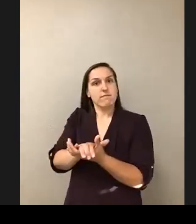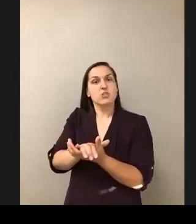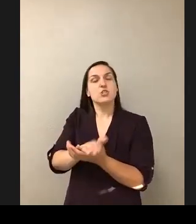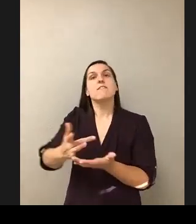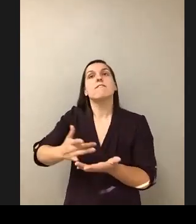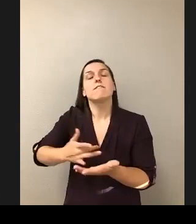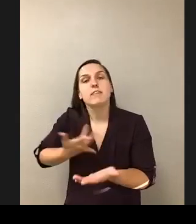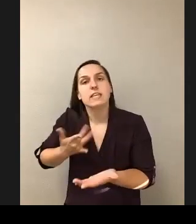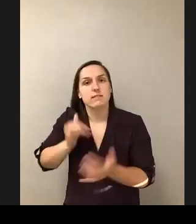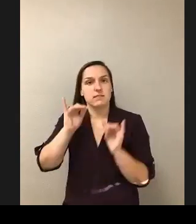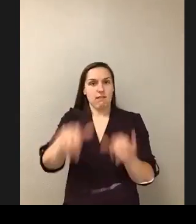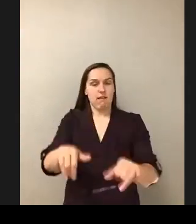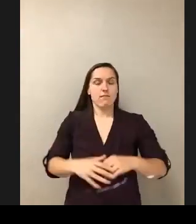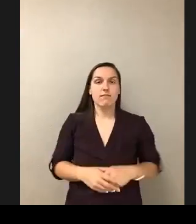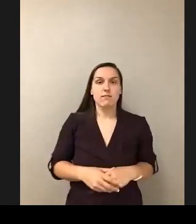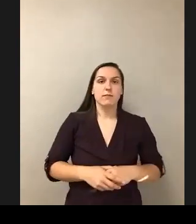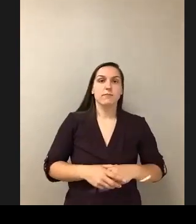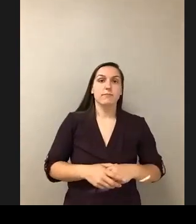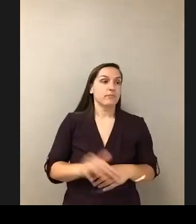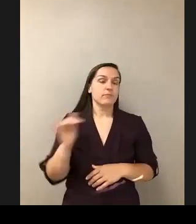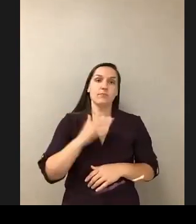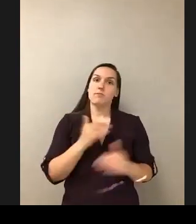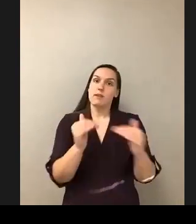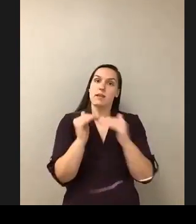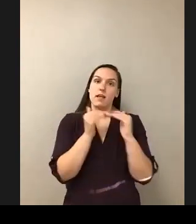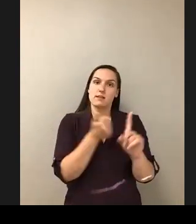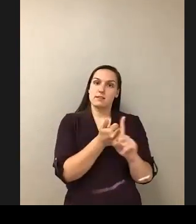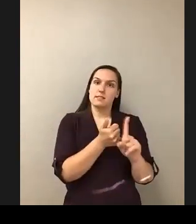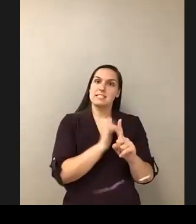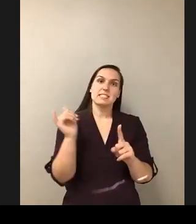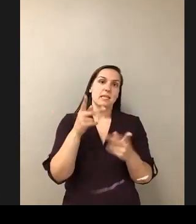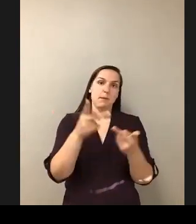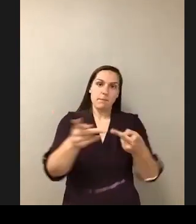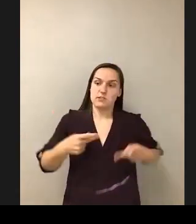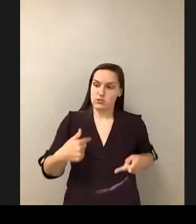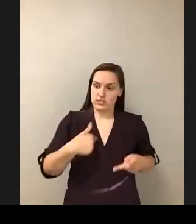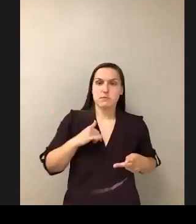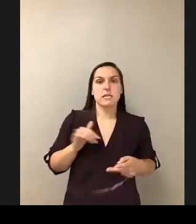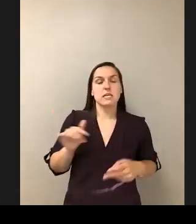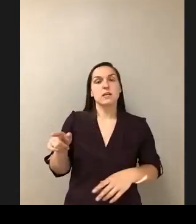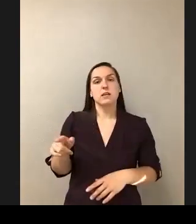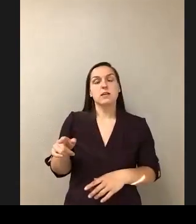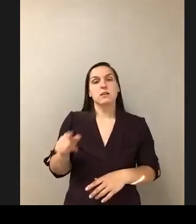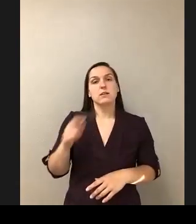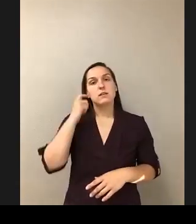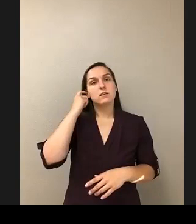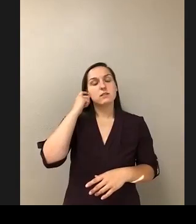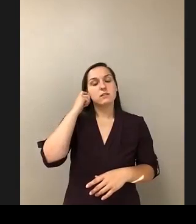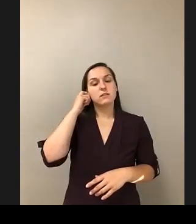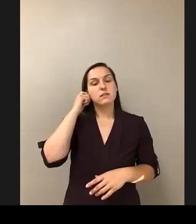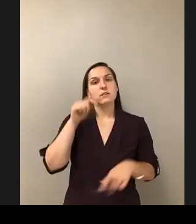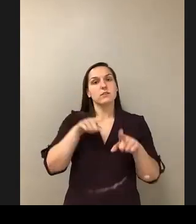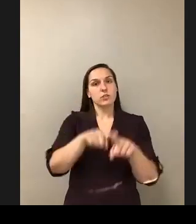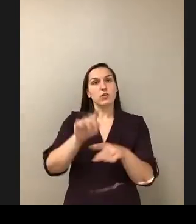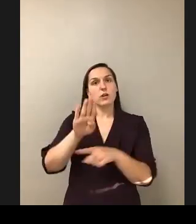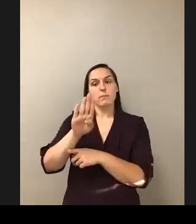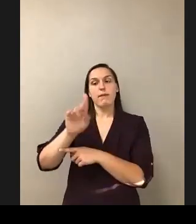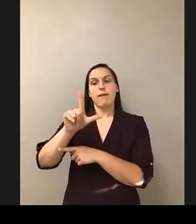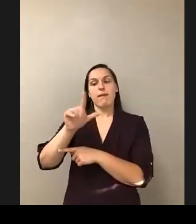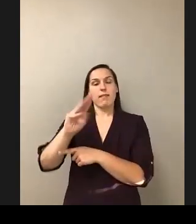way that my colleague, who had the same position as I did, during the Black Lives Matter